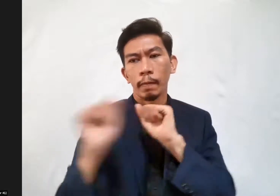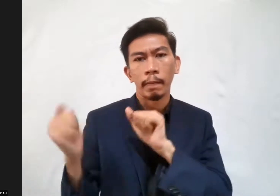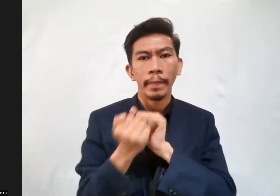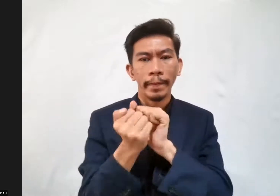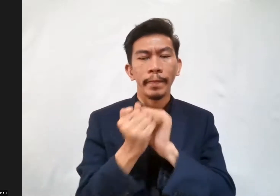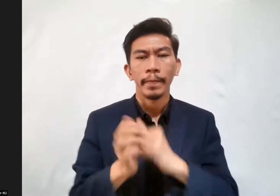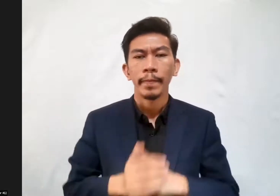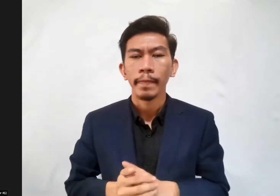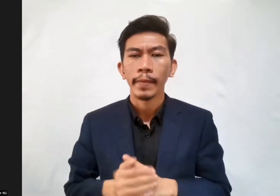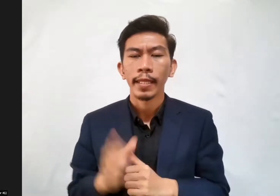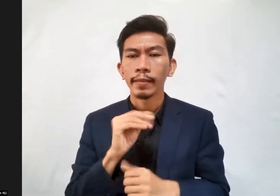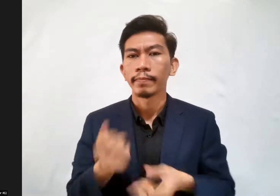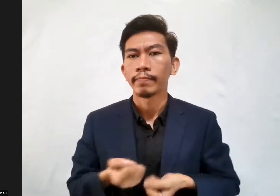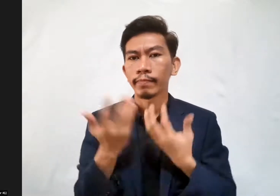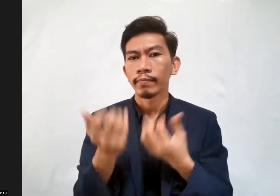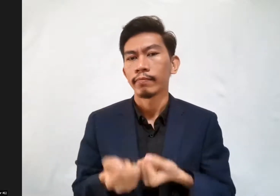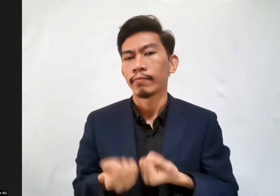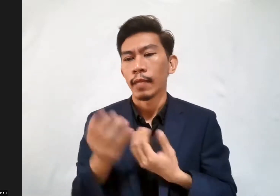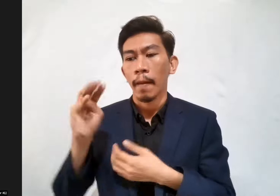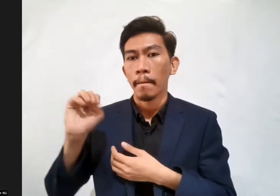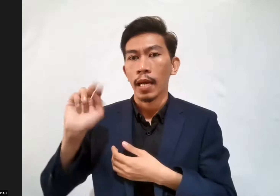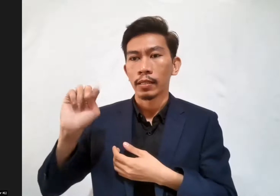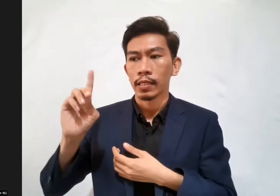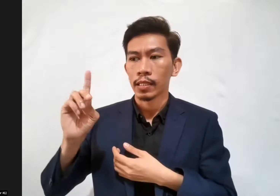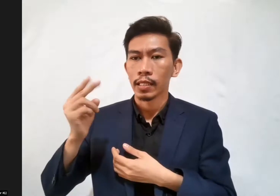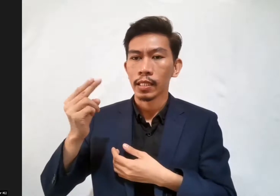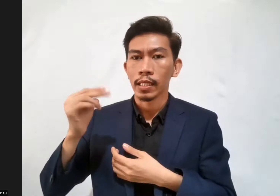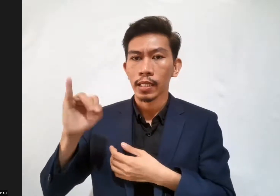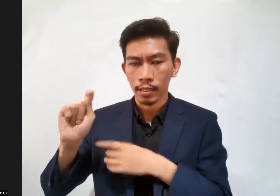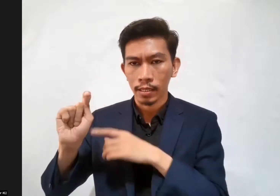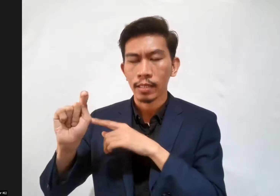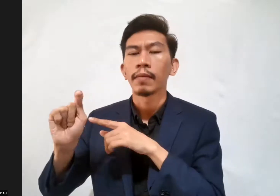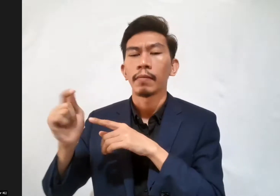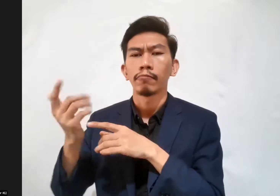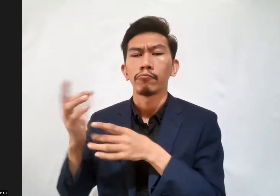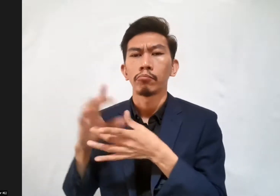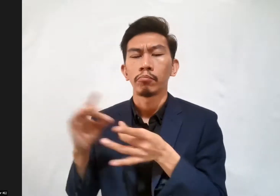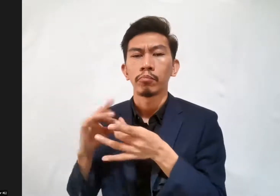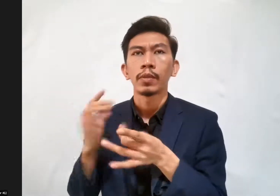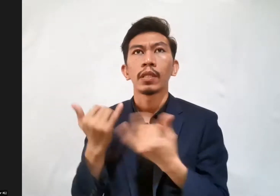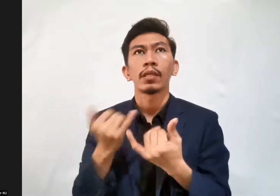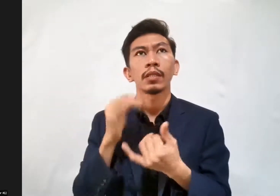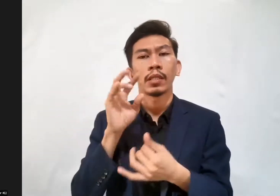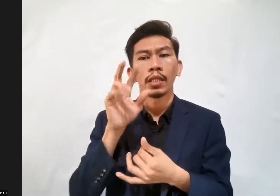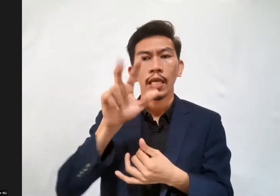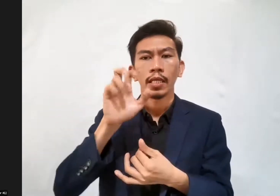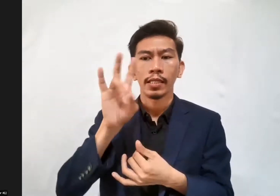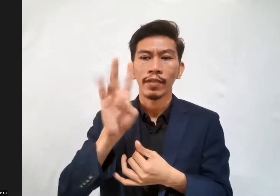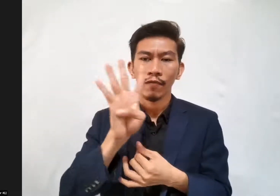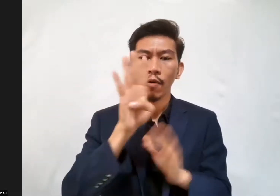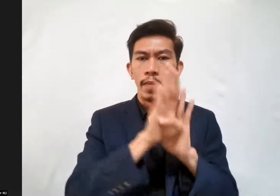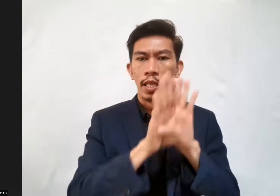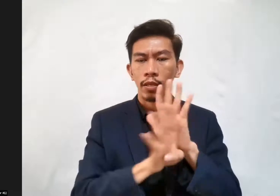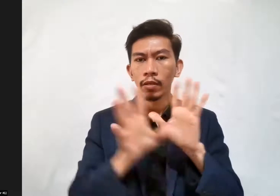Professor Manhit mentioned that this year, 374 billion was released to